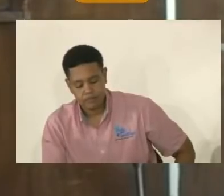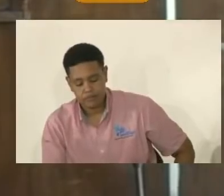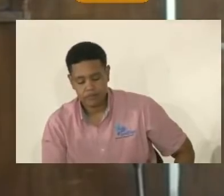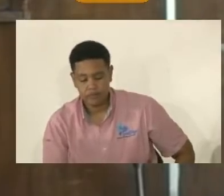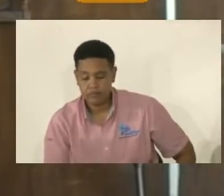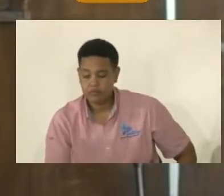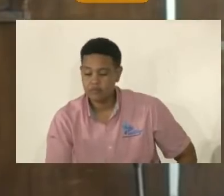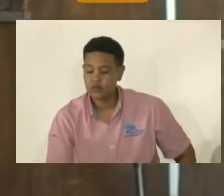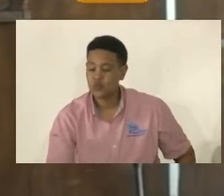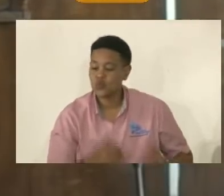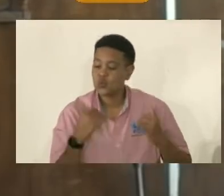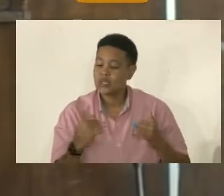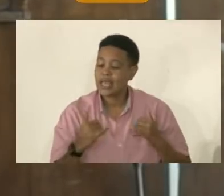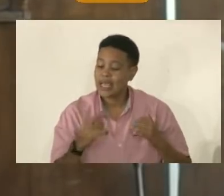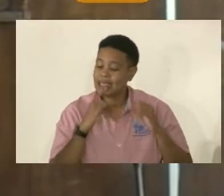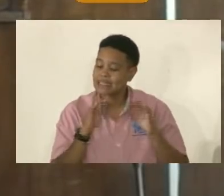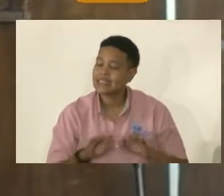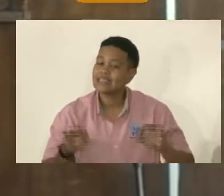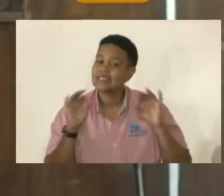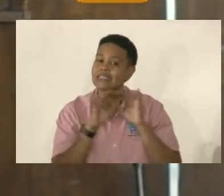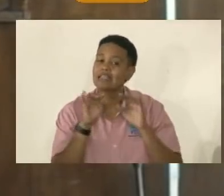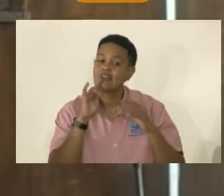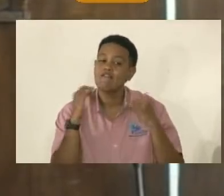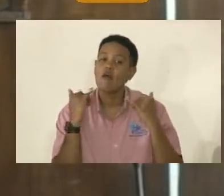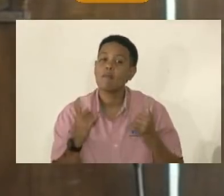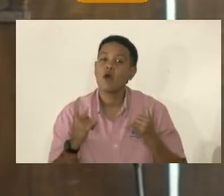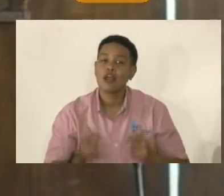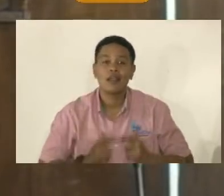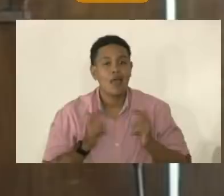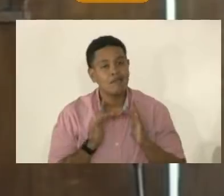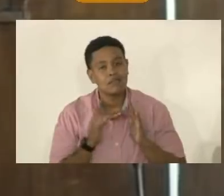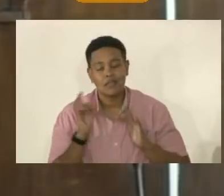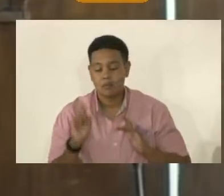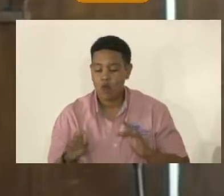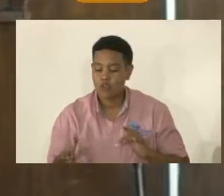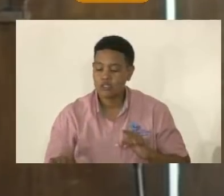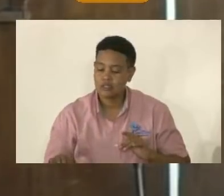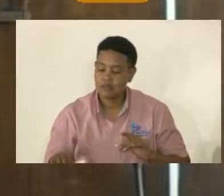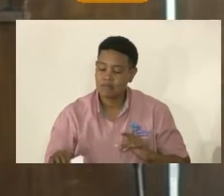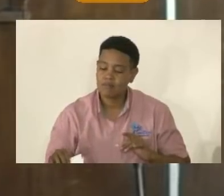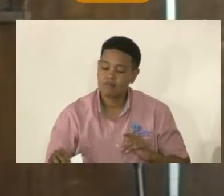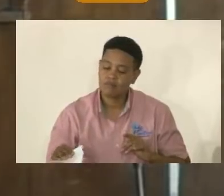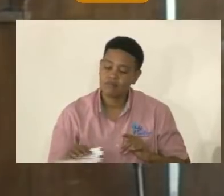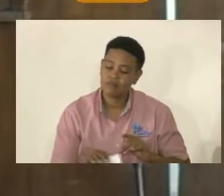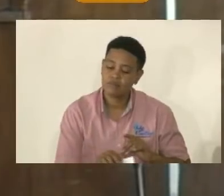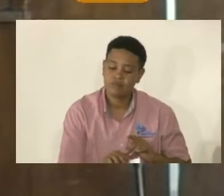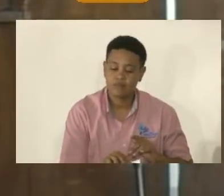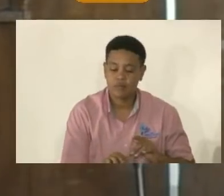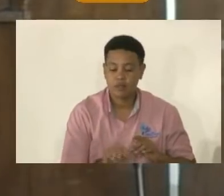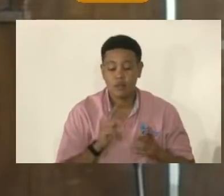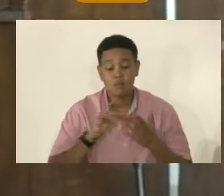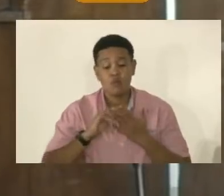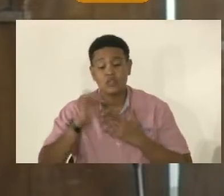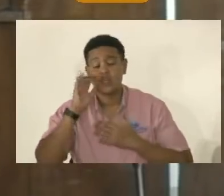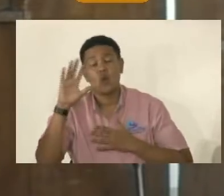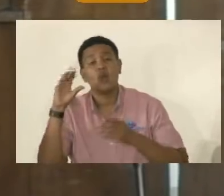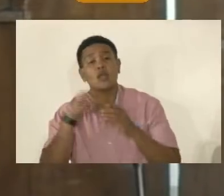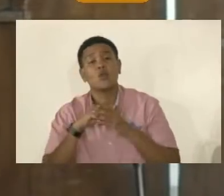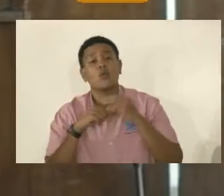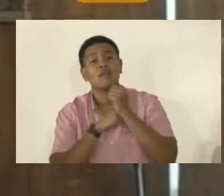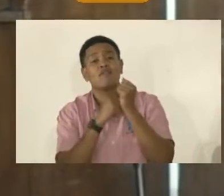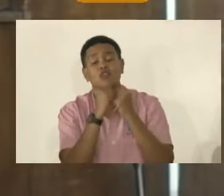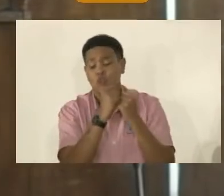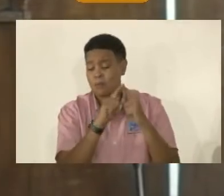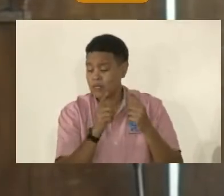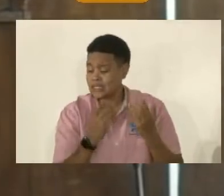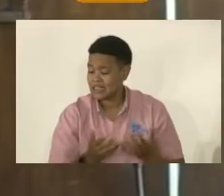Today, it is an essential tool of modern life. The project would include not just infrastructure, but also